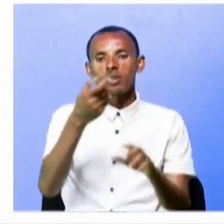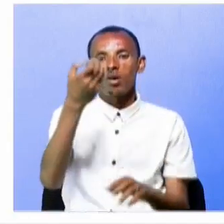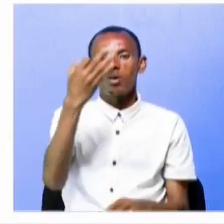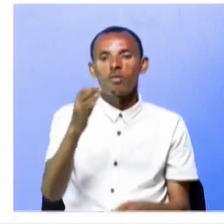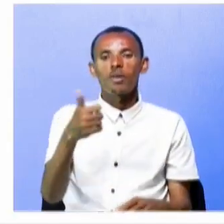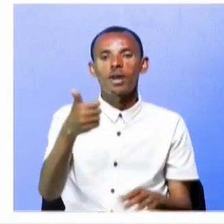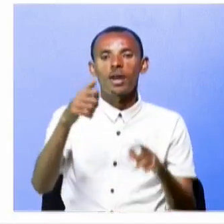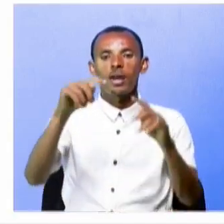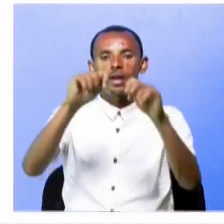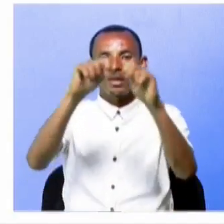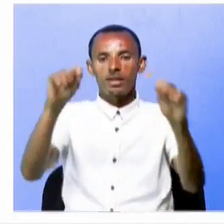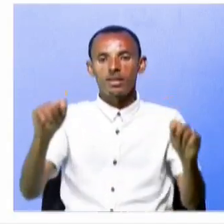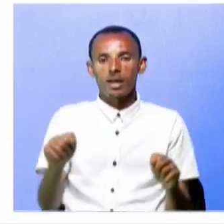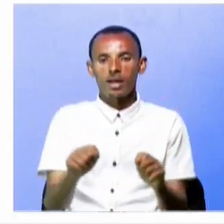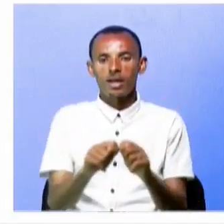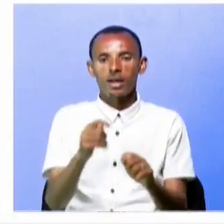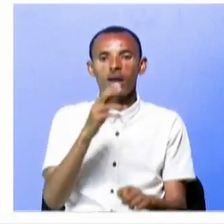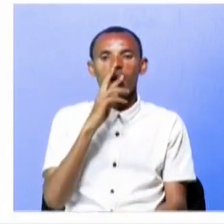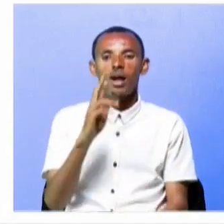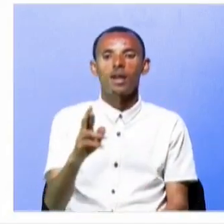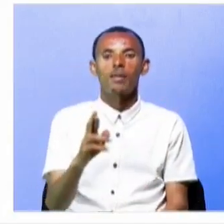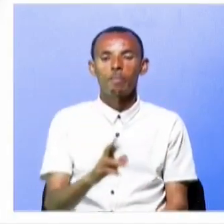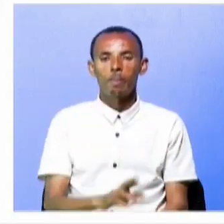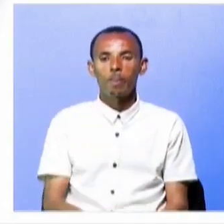a triangle are